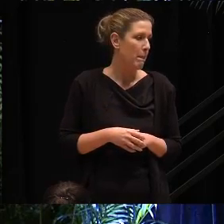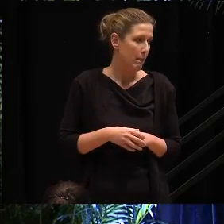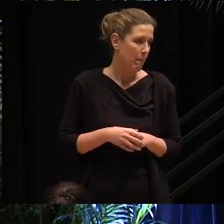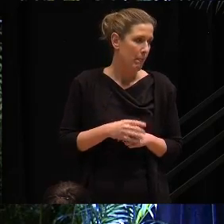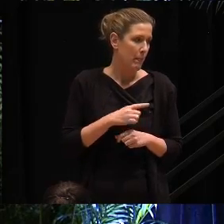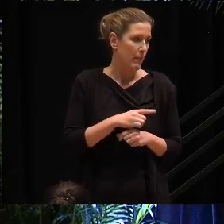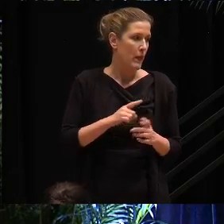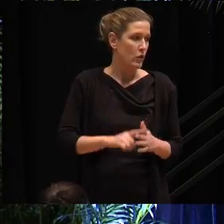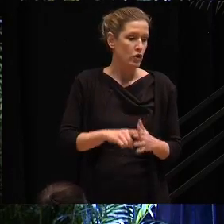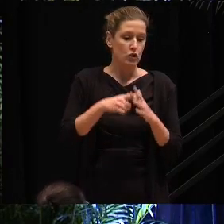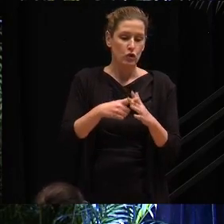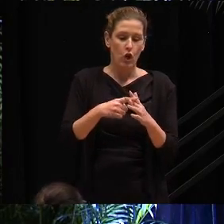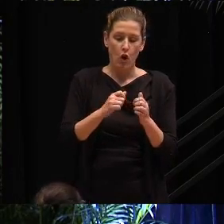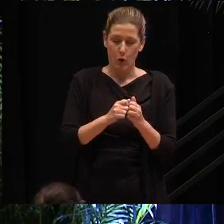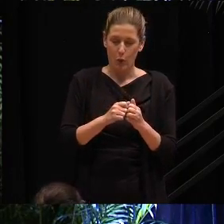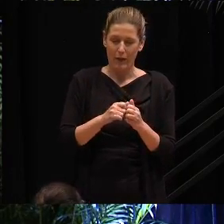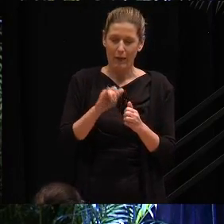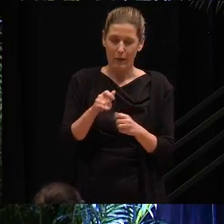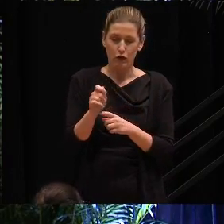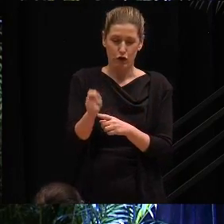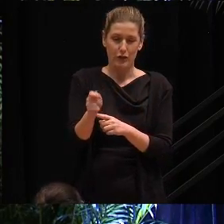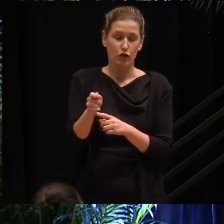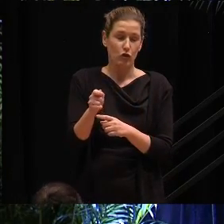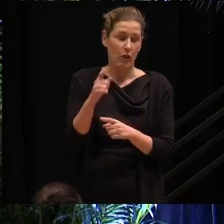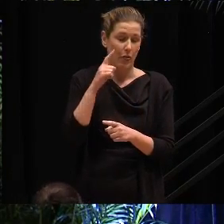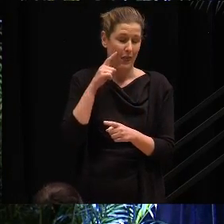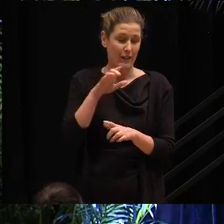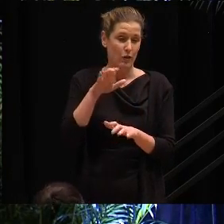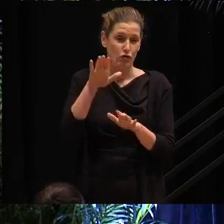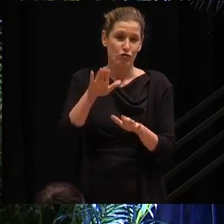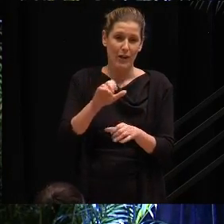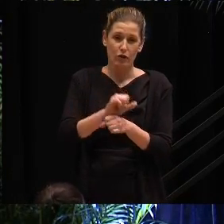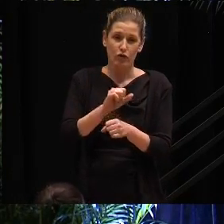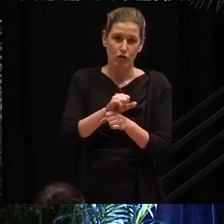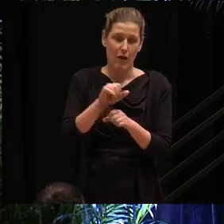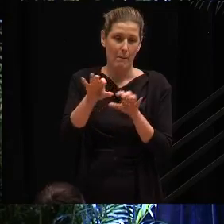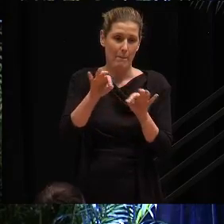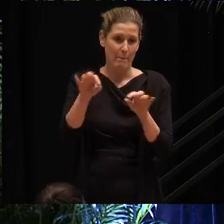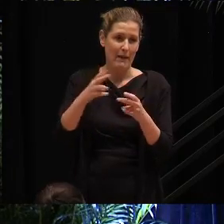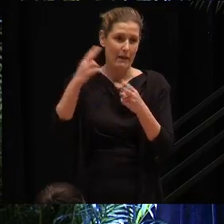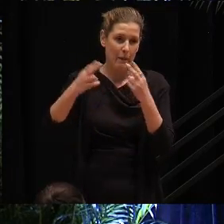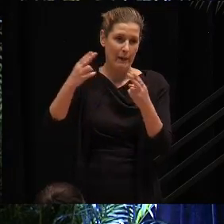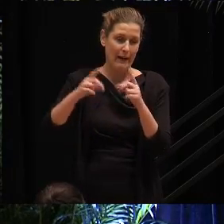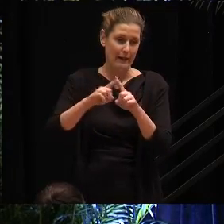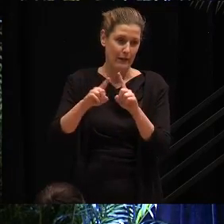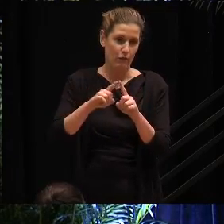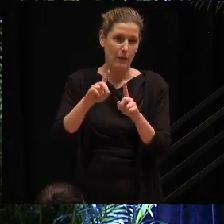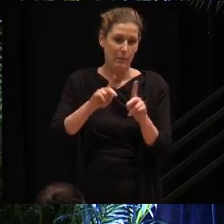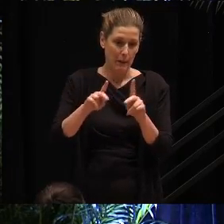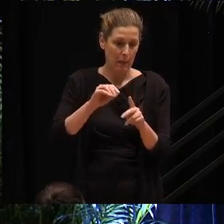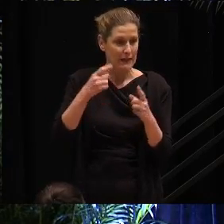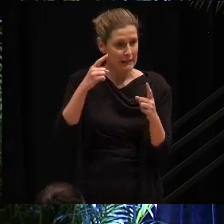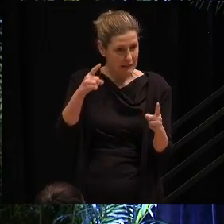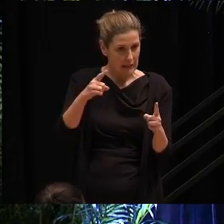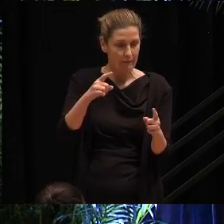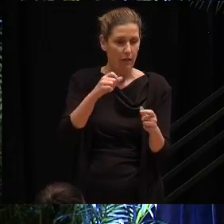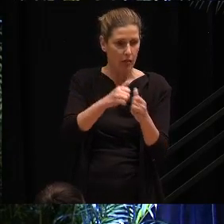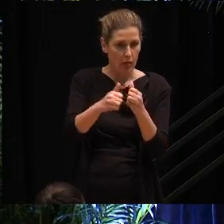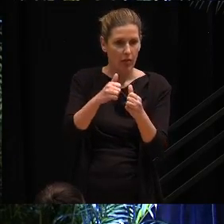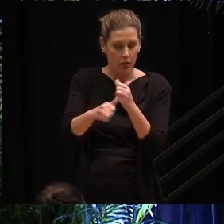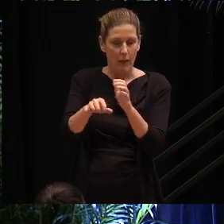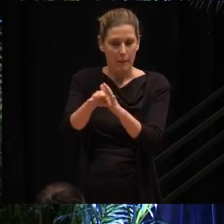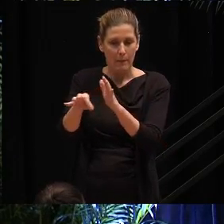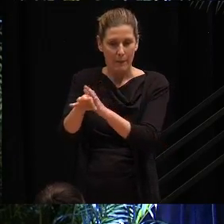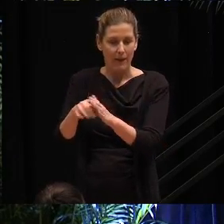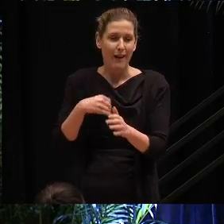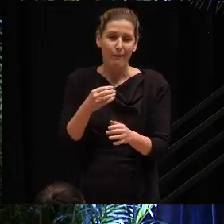with the judicial robes, he's, I think, done a spectacular job in nominating people and being successful with those nominations. Of course,